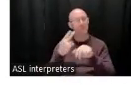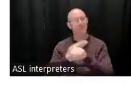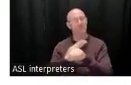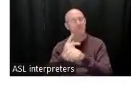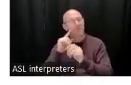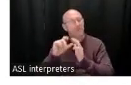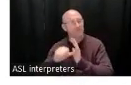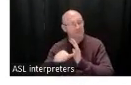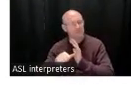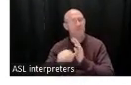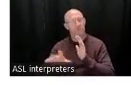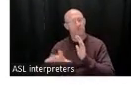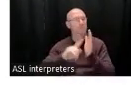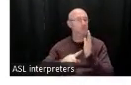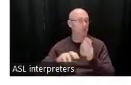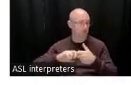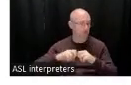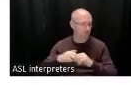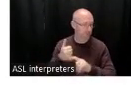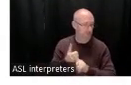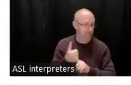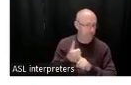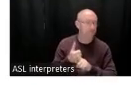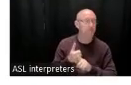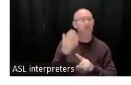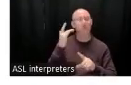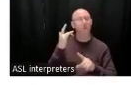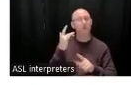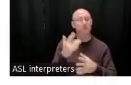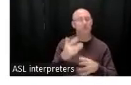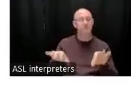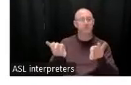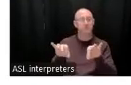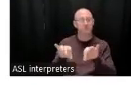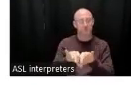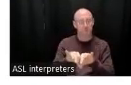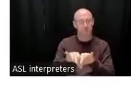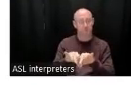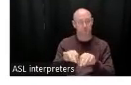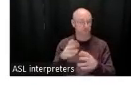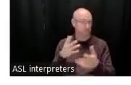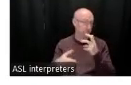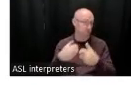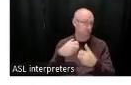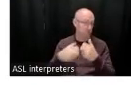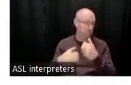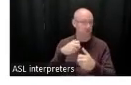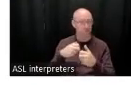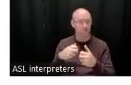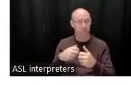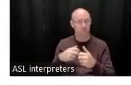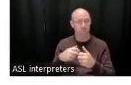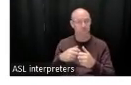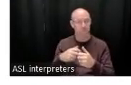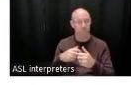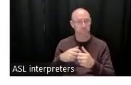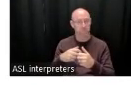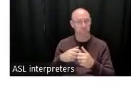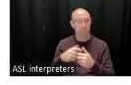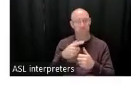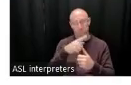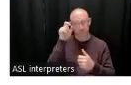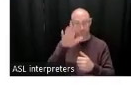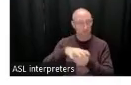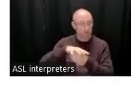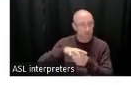one hand, your research problem itself. Why is it significant? Is it a problem that kind of exists because of where